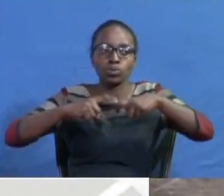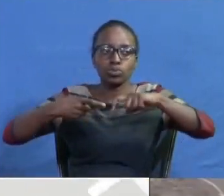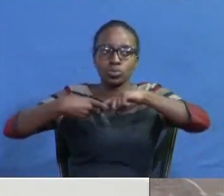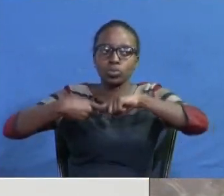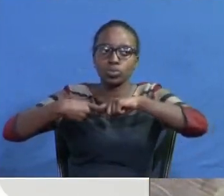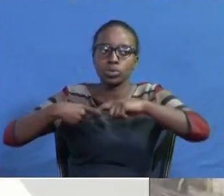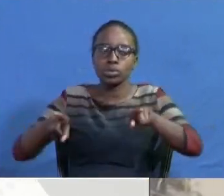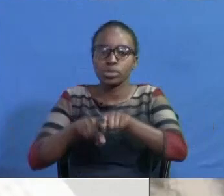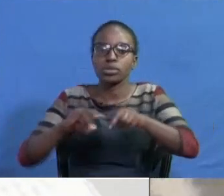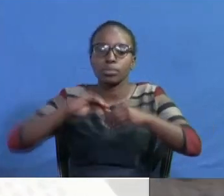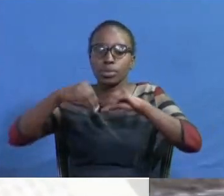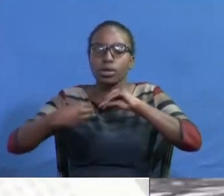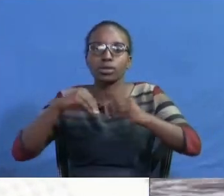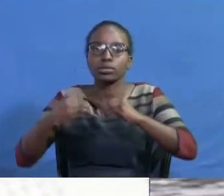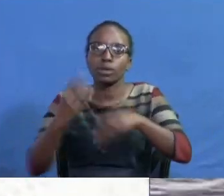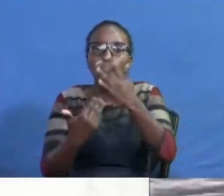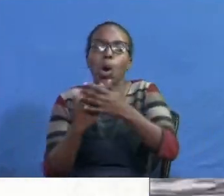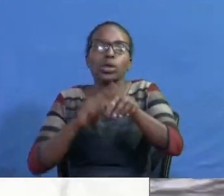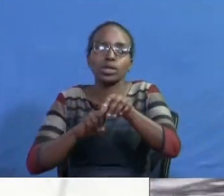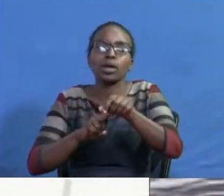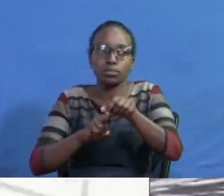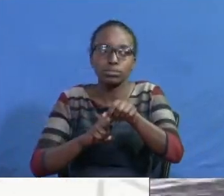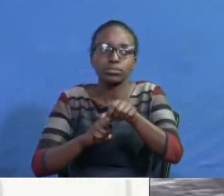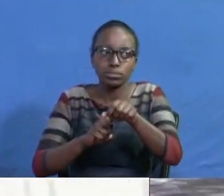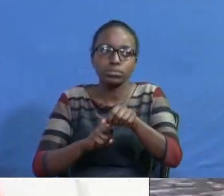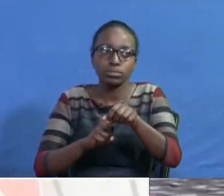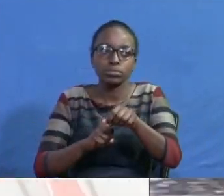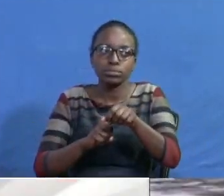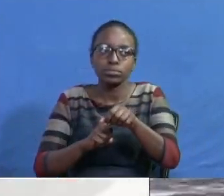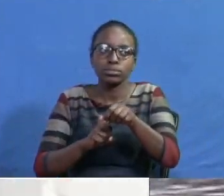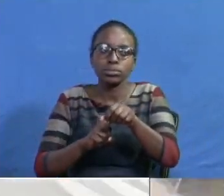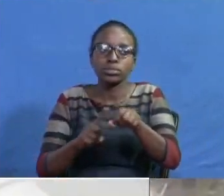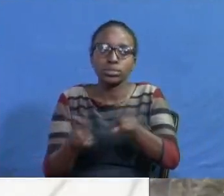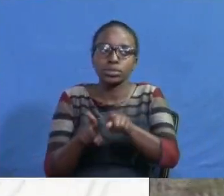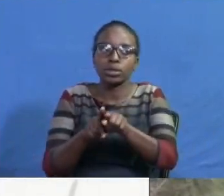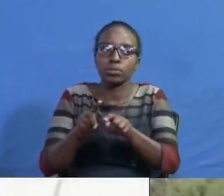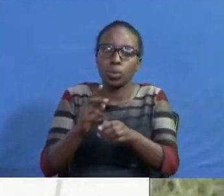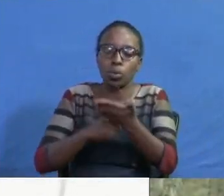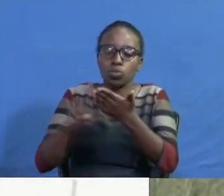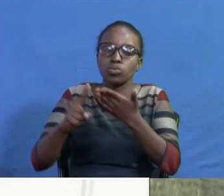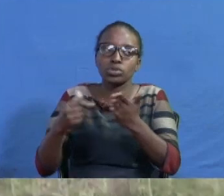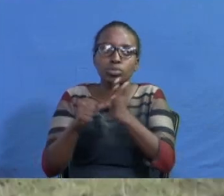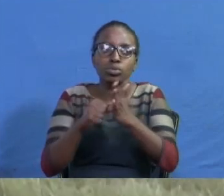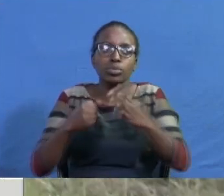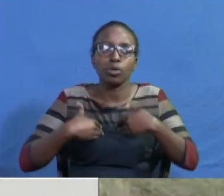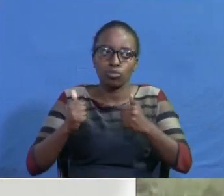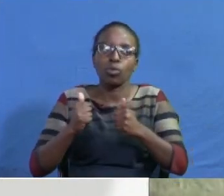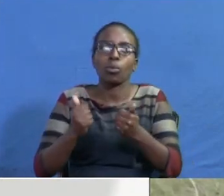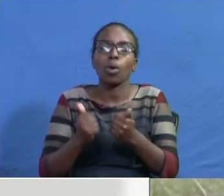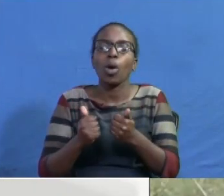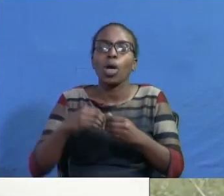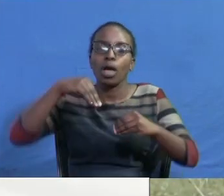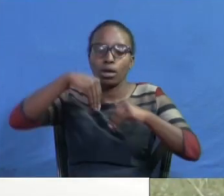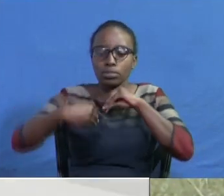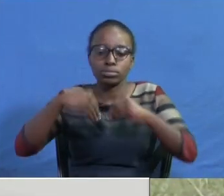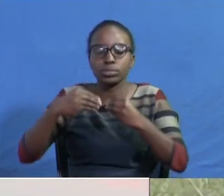hyenas to a safer location after they caused fatalities in recent weeks, where hyenas were reported to have